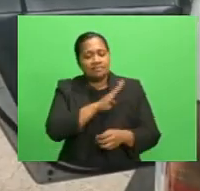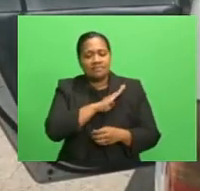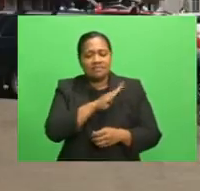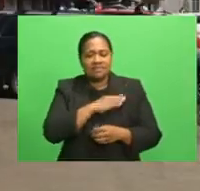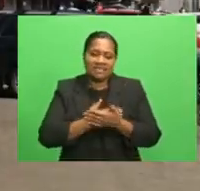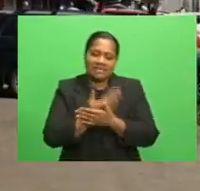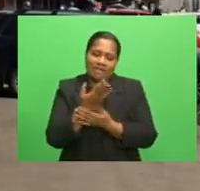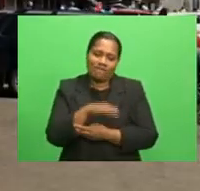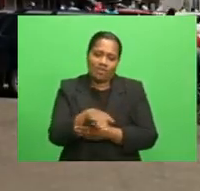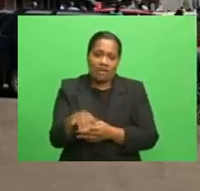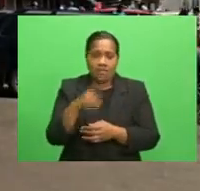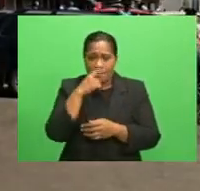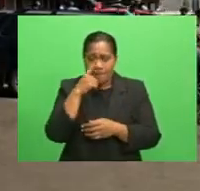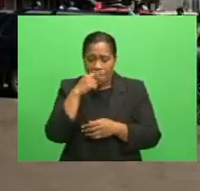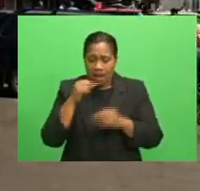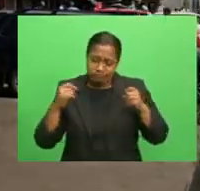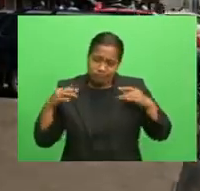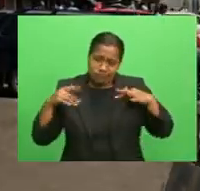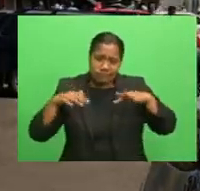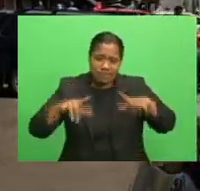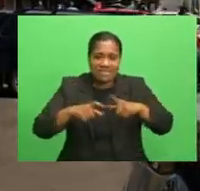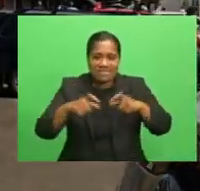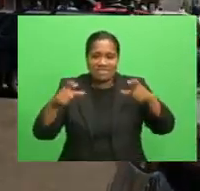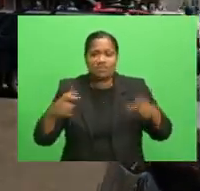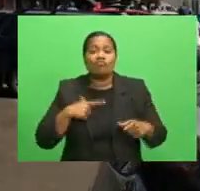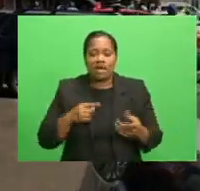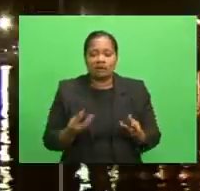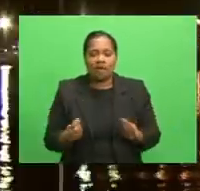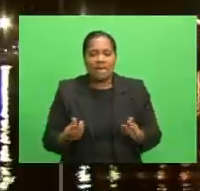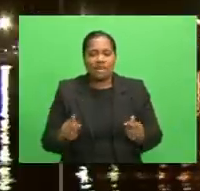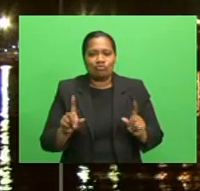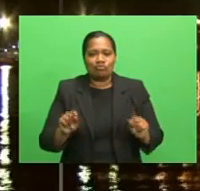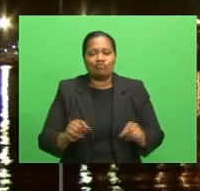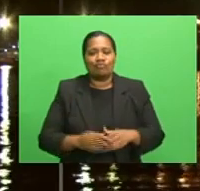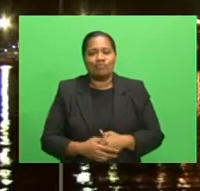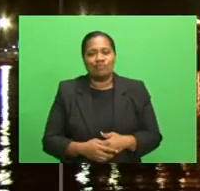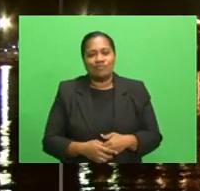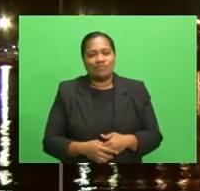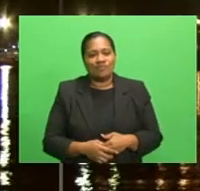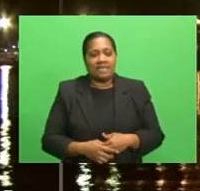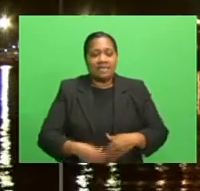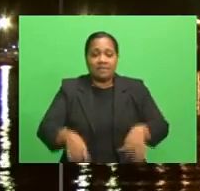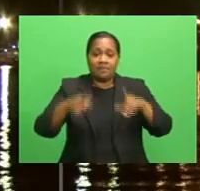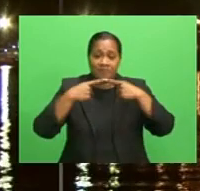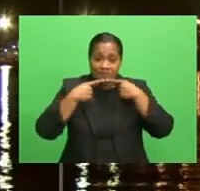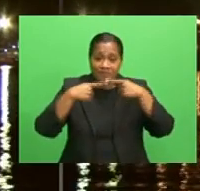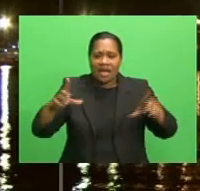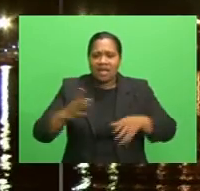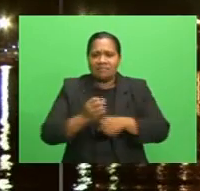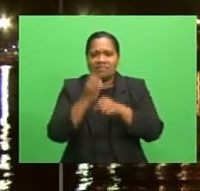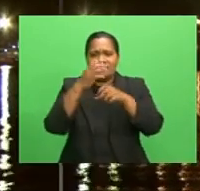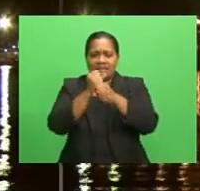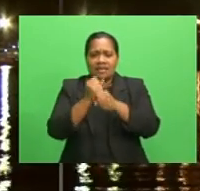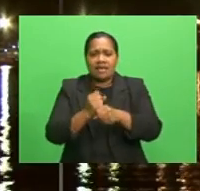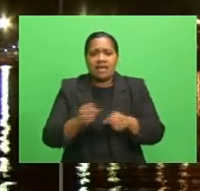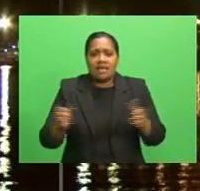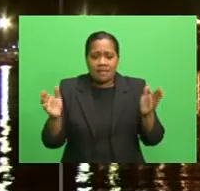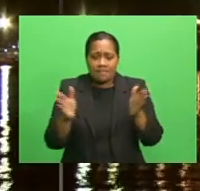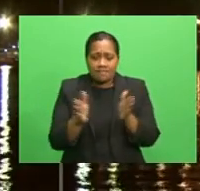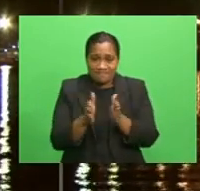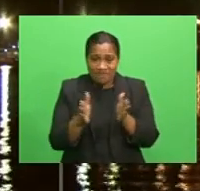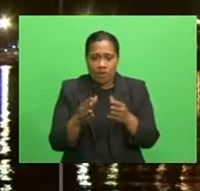to the city to do their shopping. Kelly Vadala, FBC News. An announcement on the update of the Micro, Small and Medium